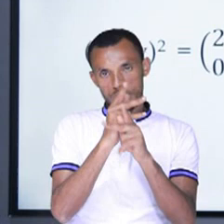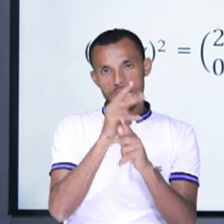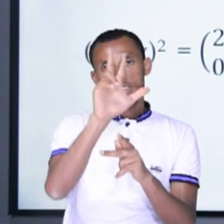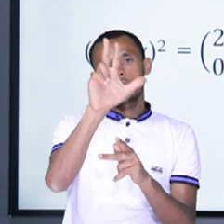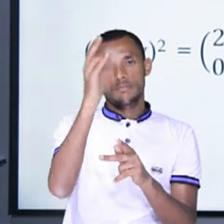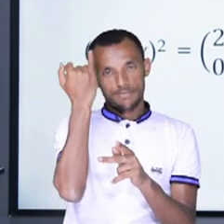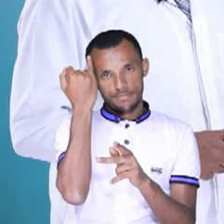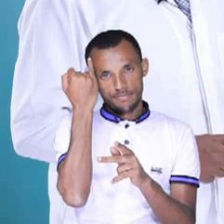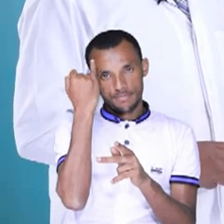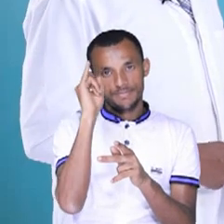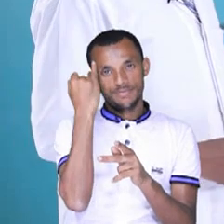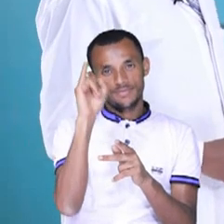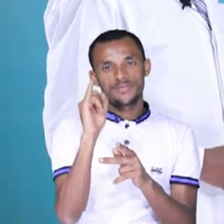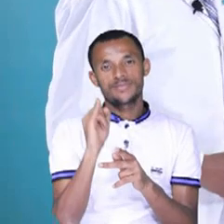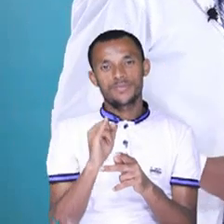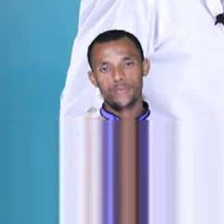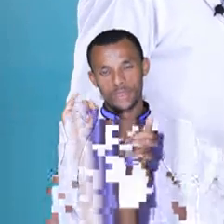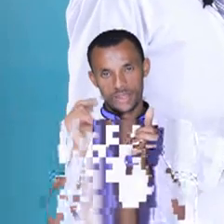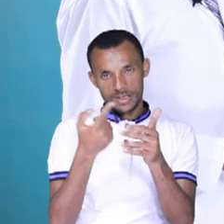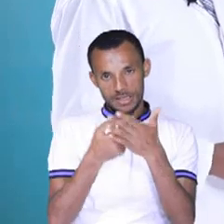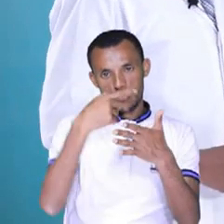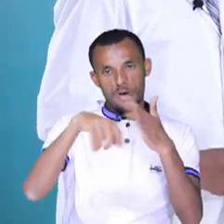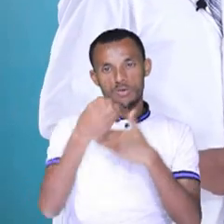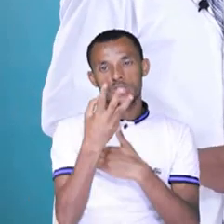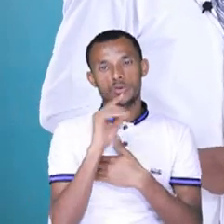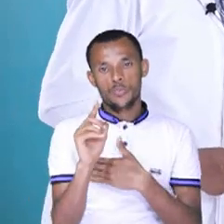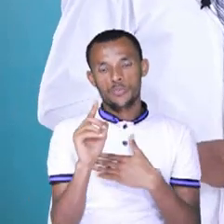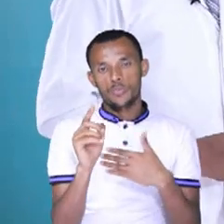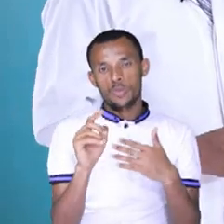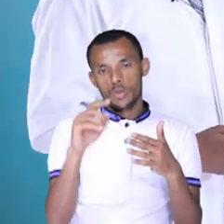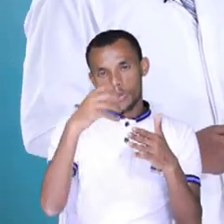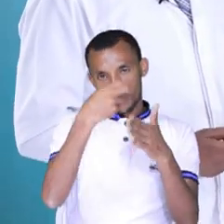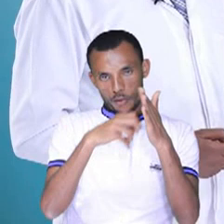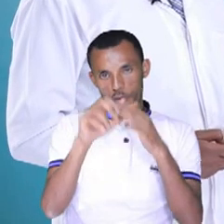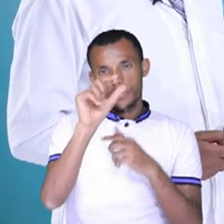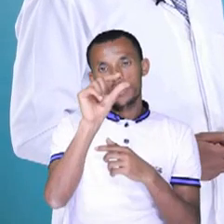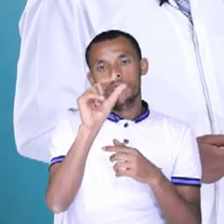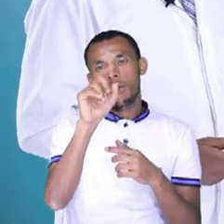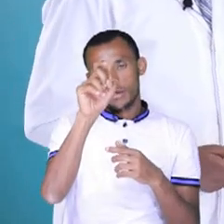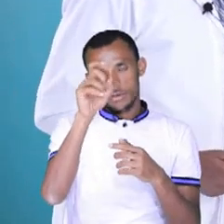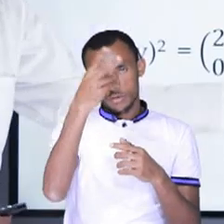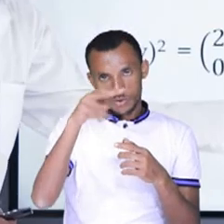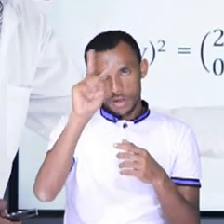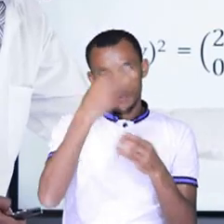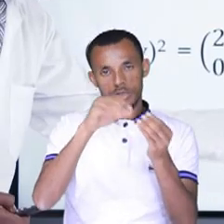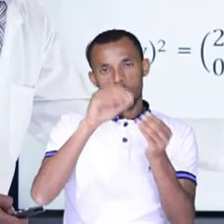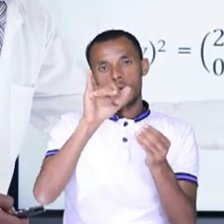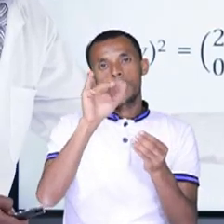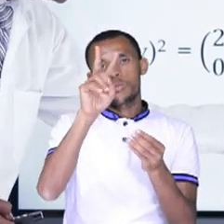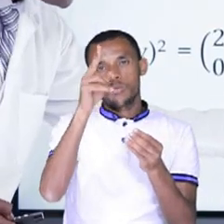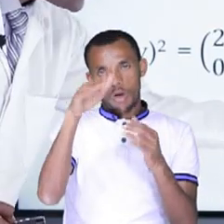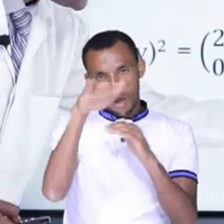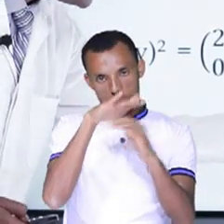3 terms. What is this value? Which is the coefficient of x squared y. 2 above 1,